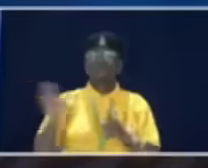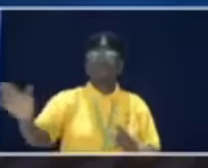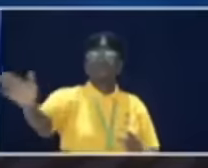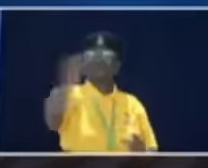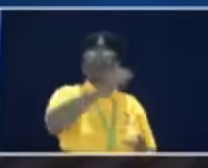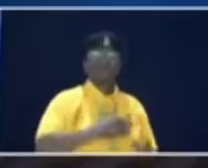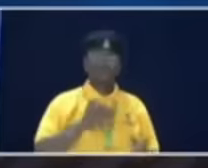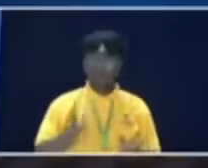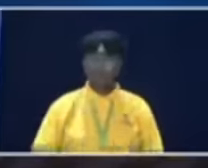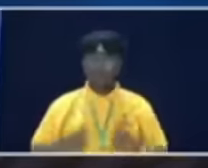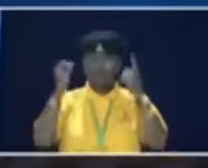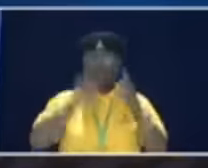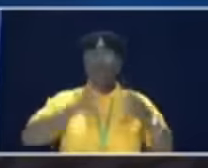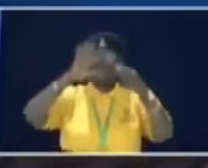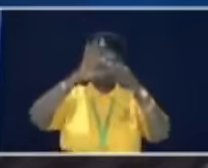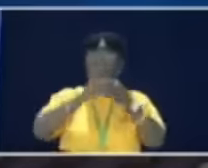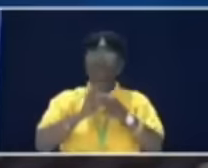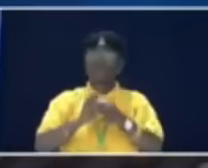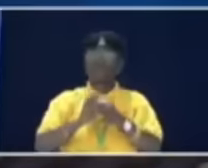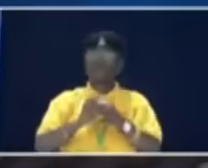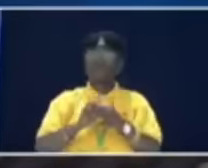I join my faith with yours.